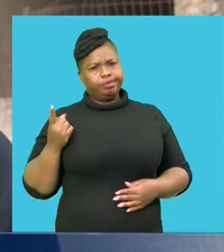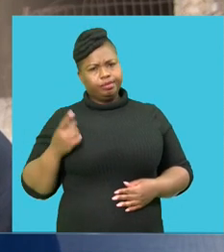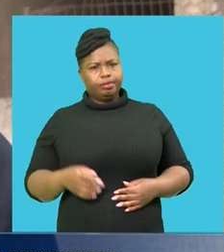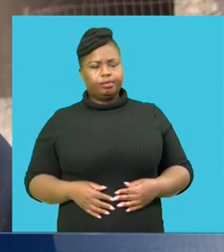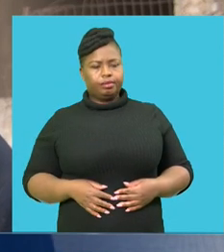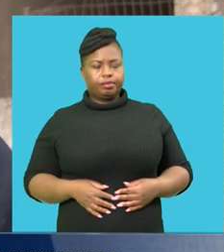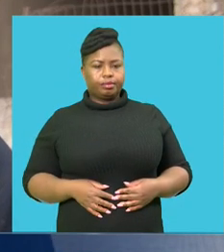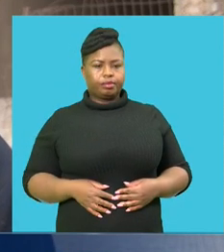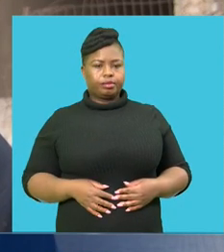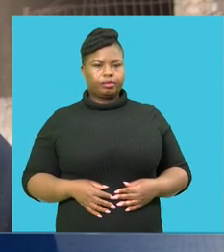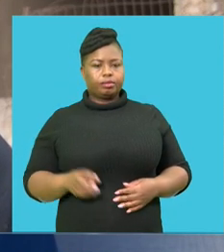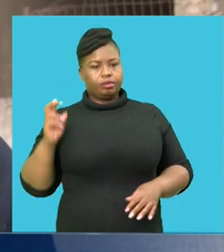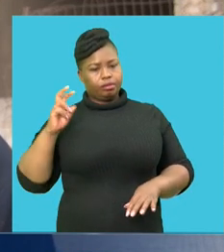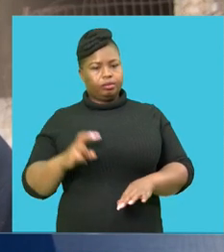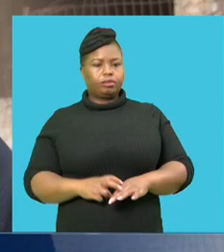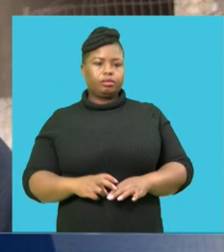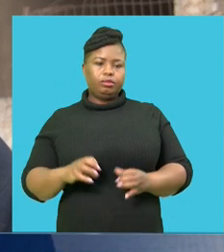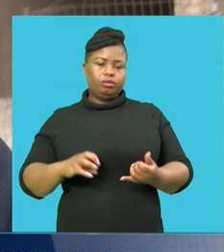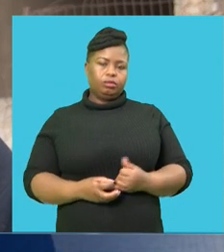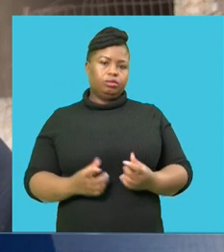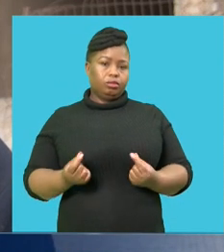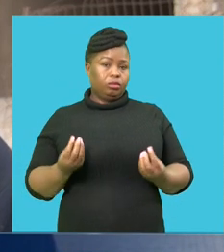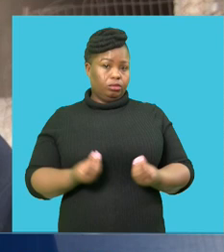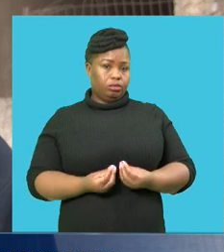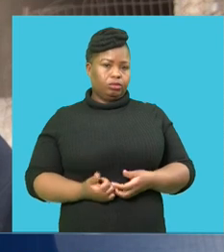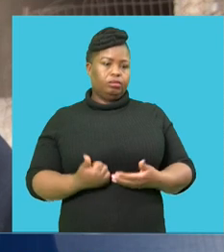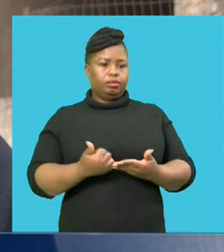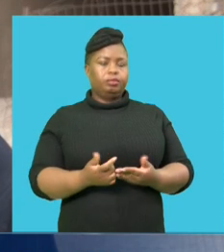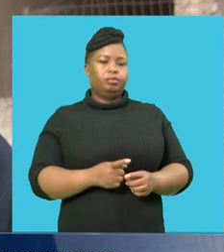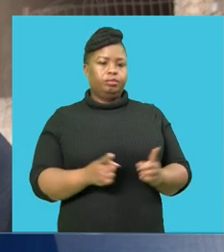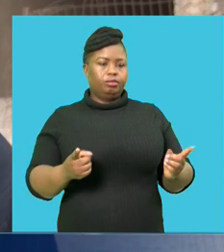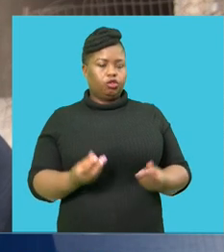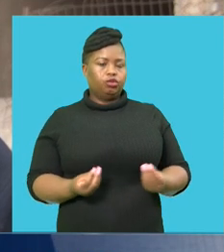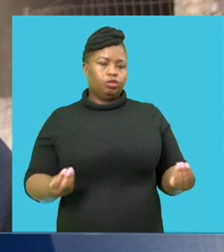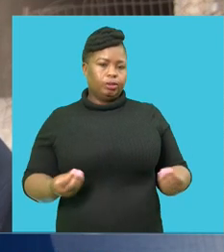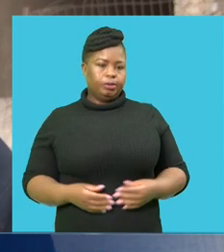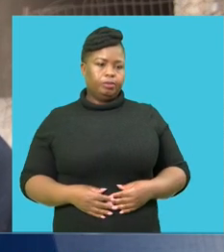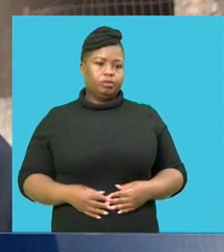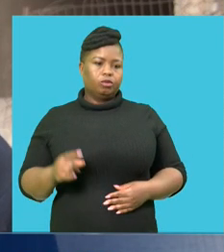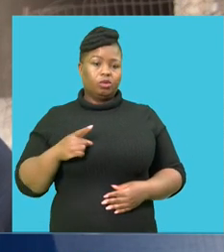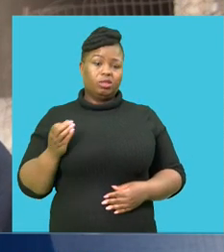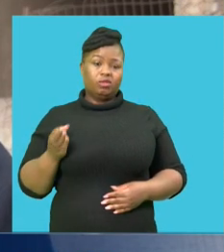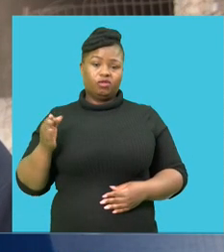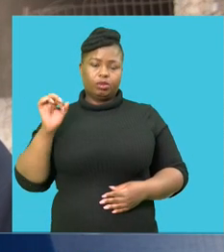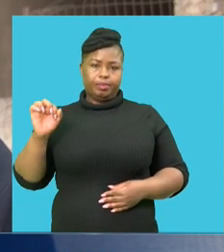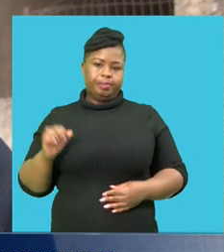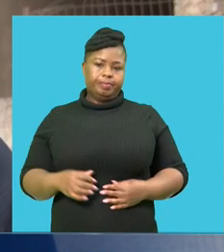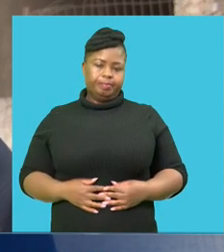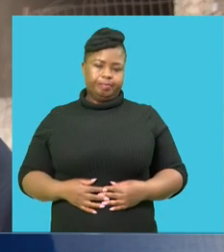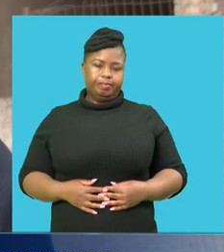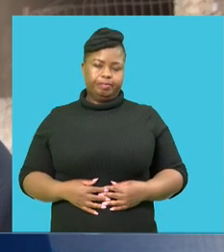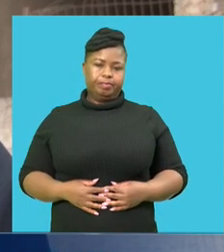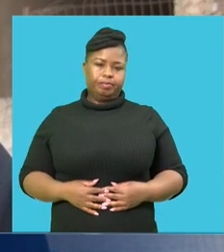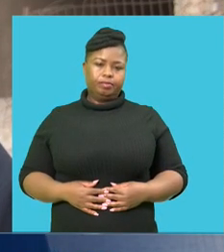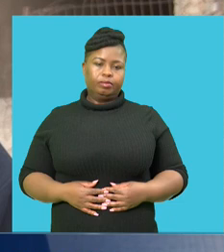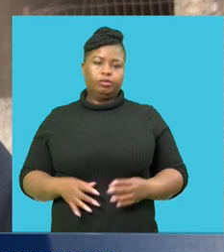I thought I need to put my hand and assist those children because it's the future of this country. So